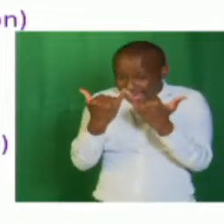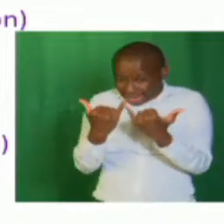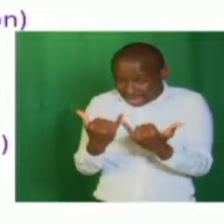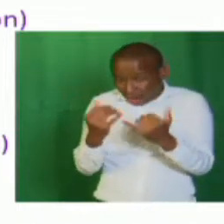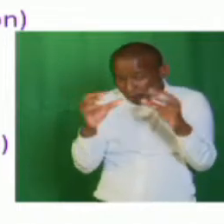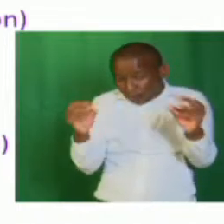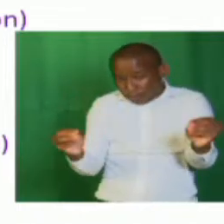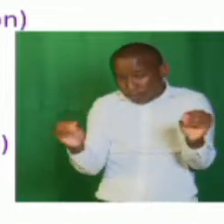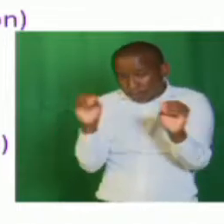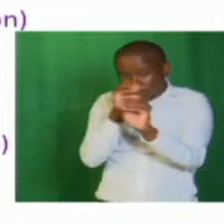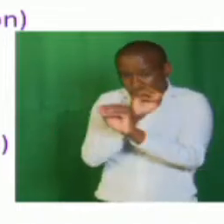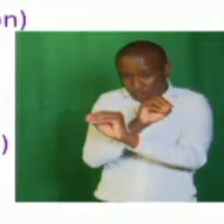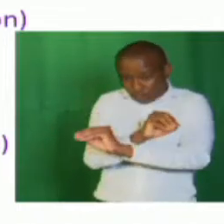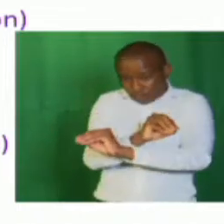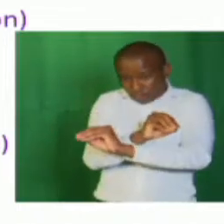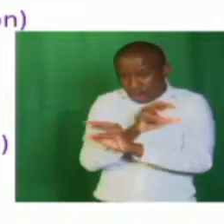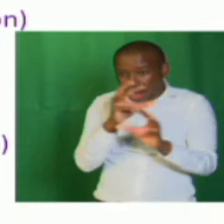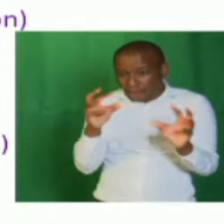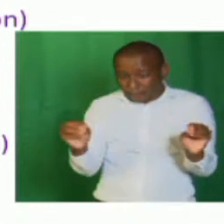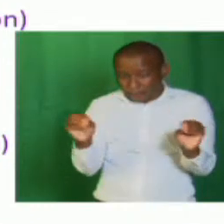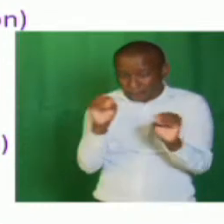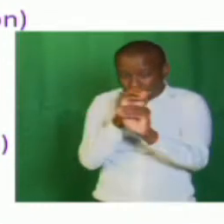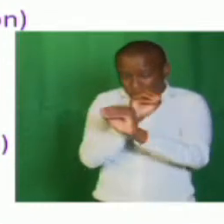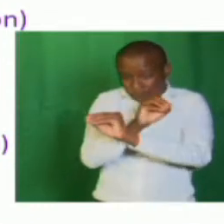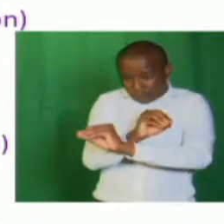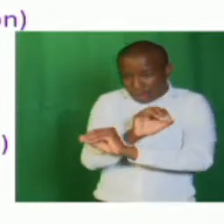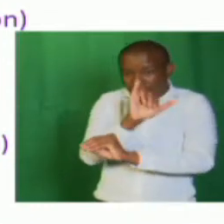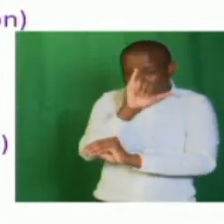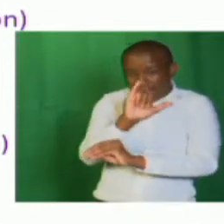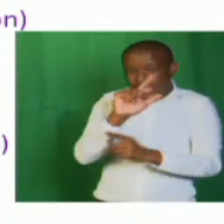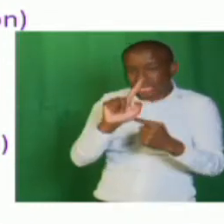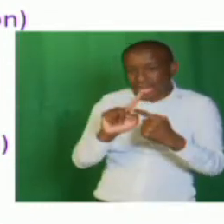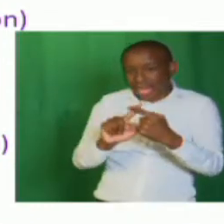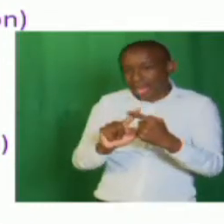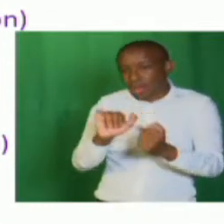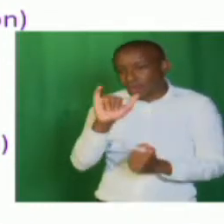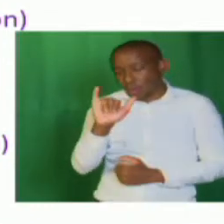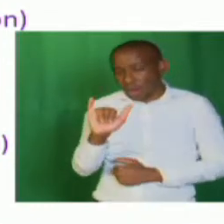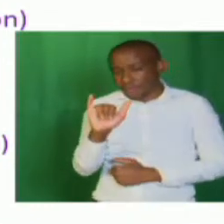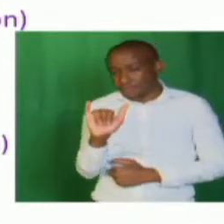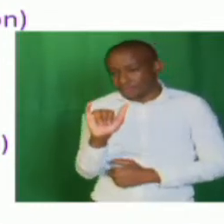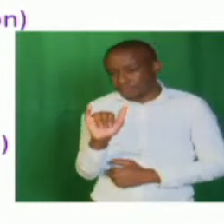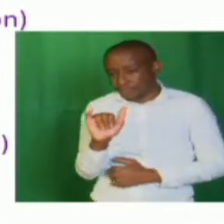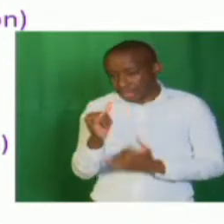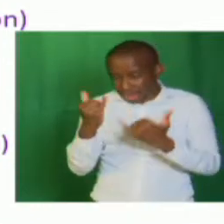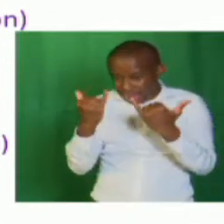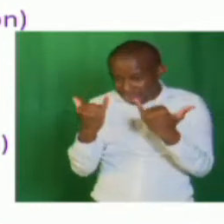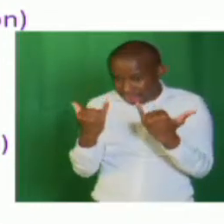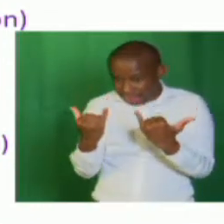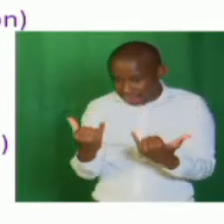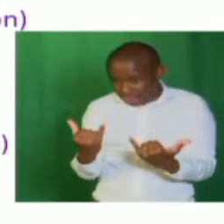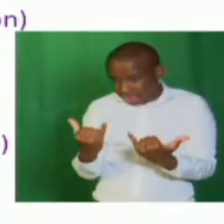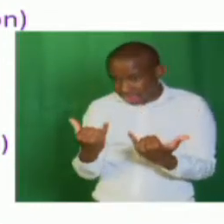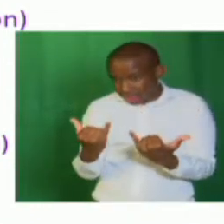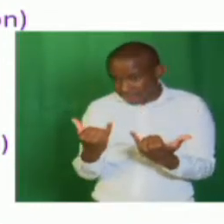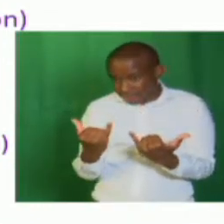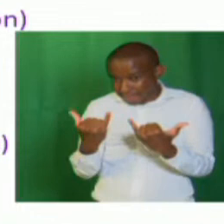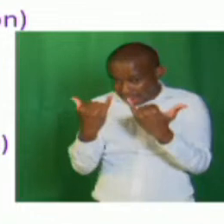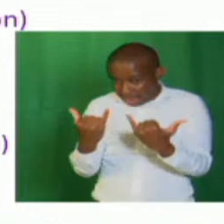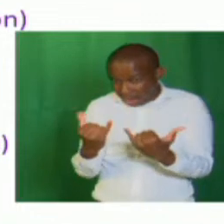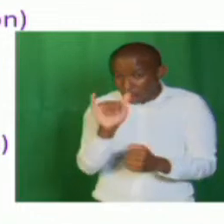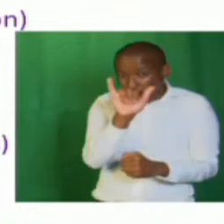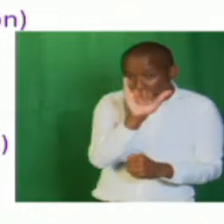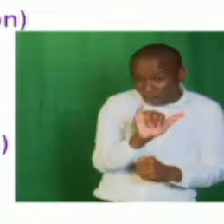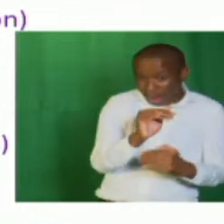or exchange the two values, the x and y. So as you can see, the equation is now